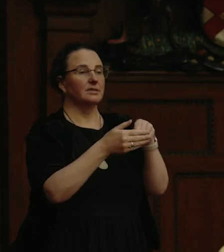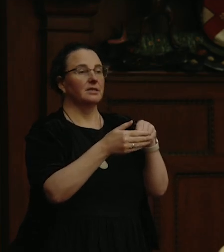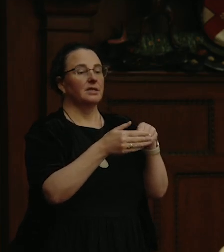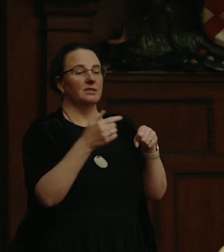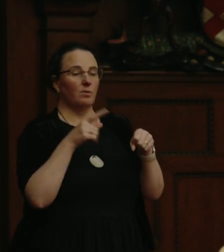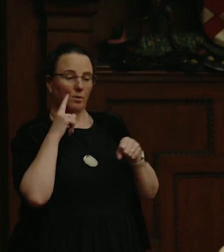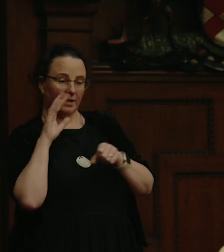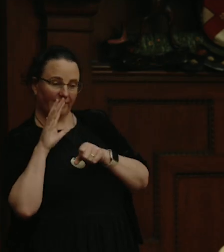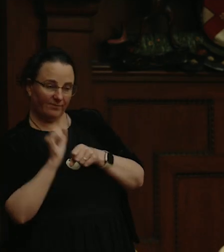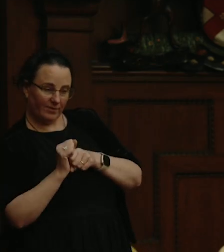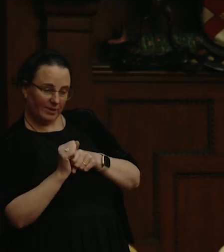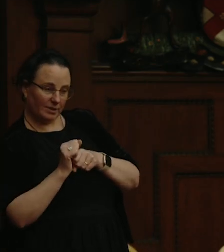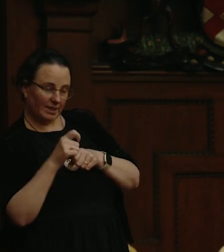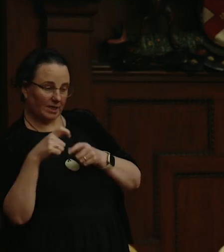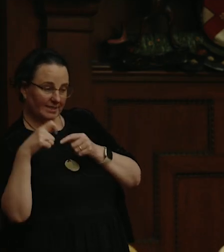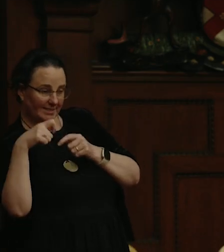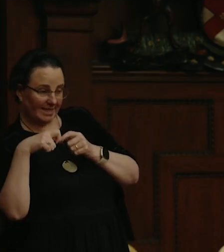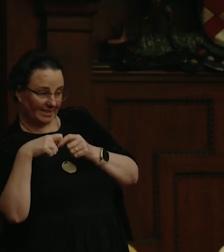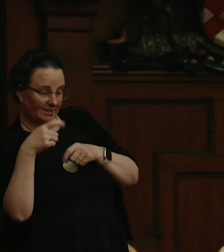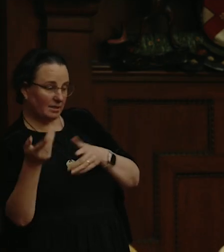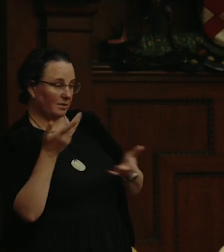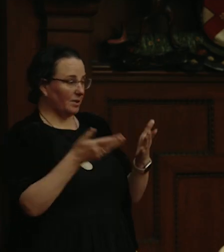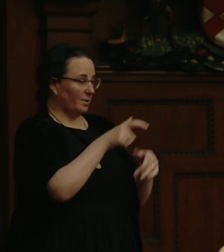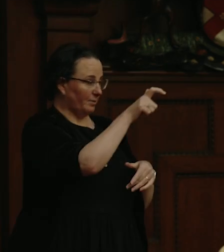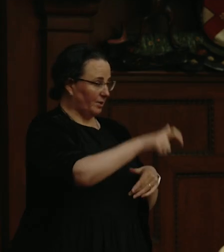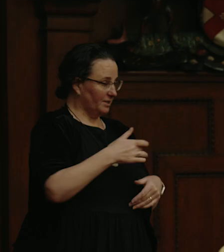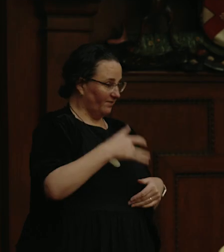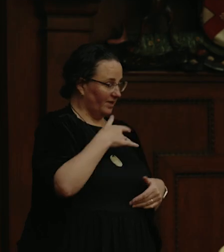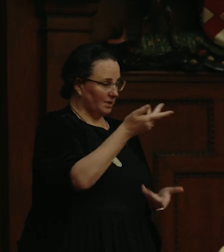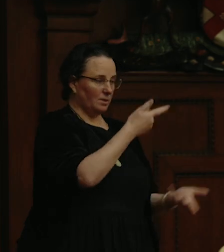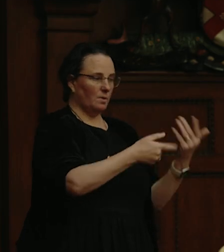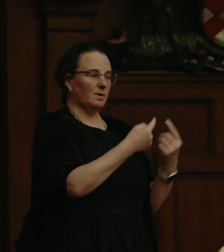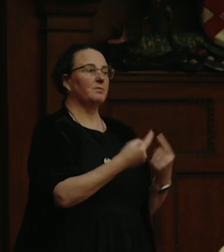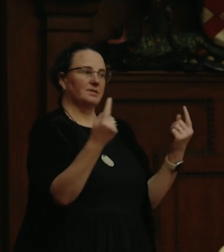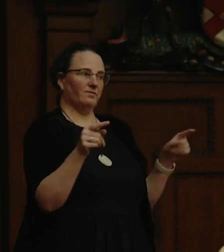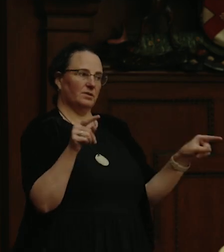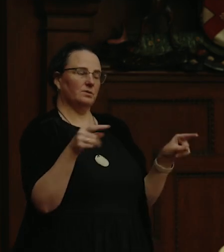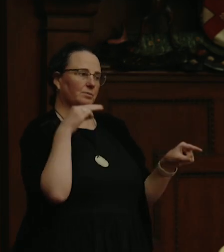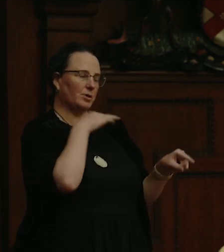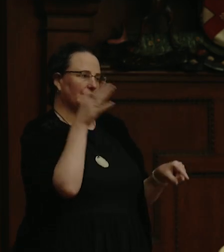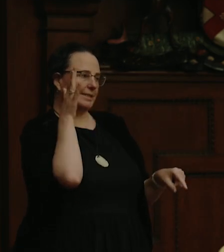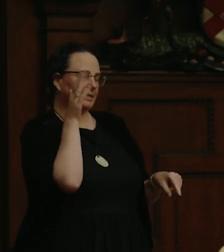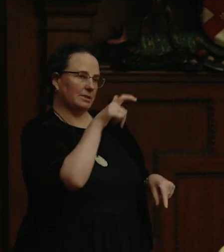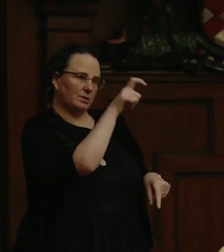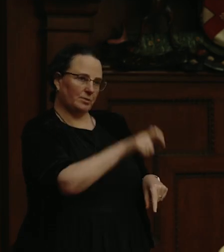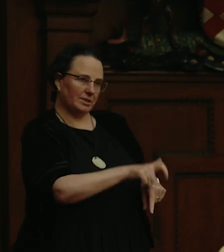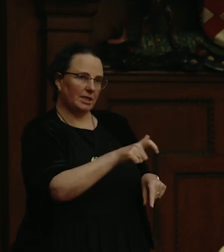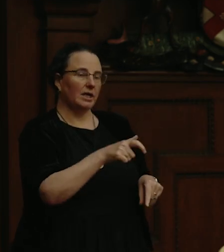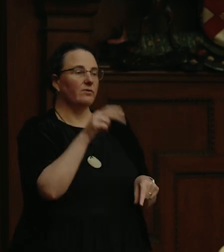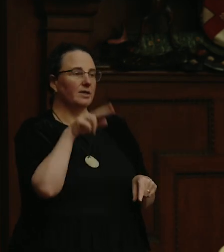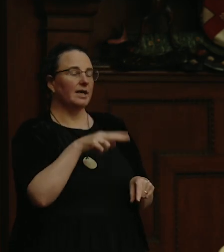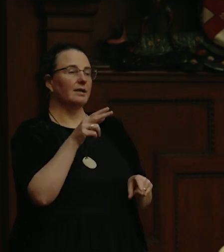what our patients are experiencing, and it's so important to listen to the patient voice. if we can improve early recognition